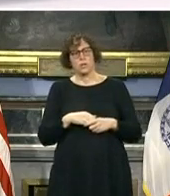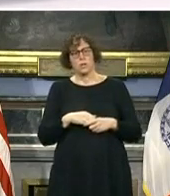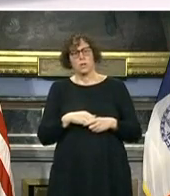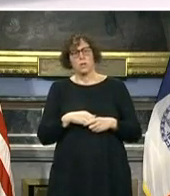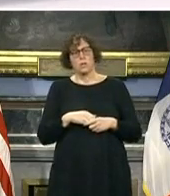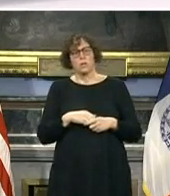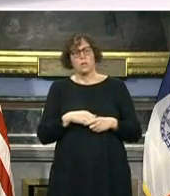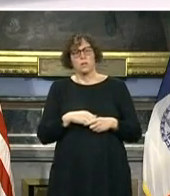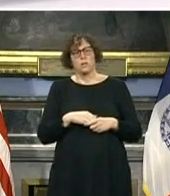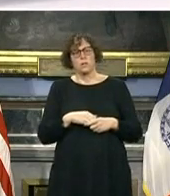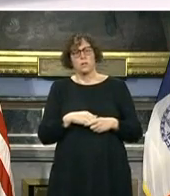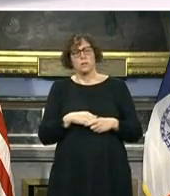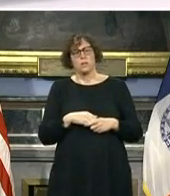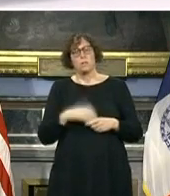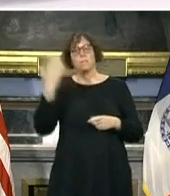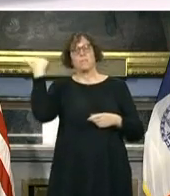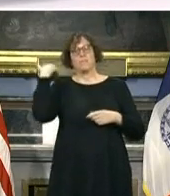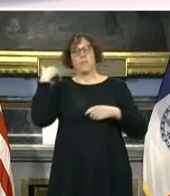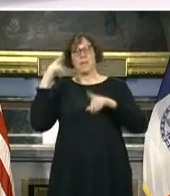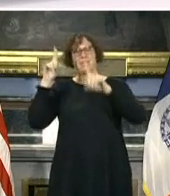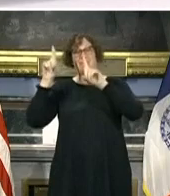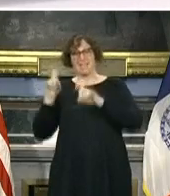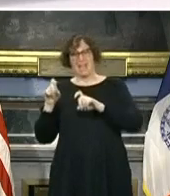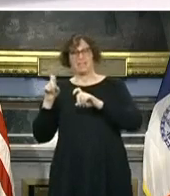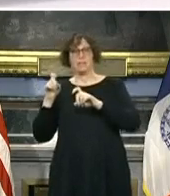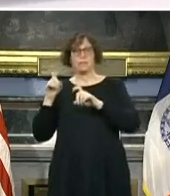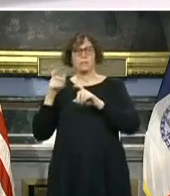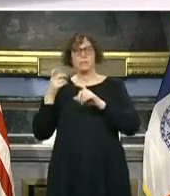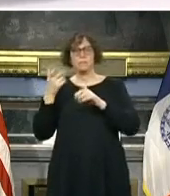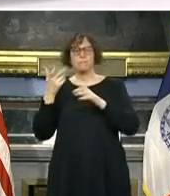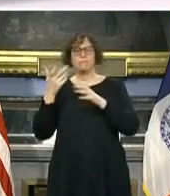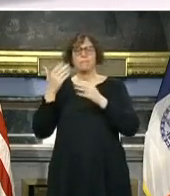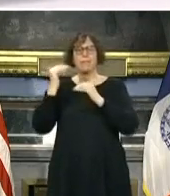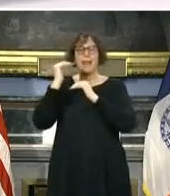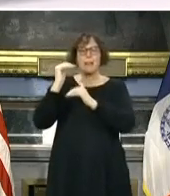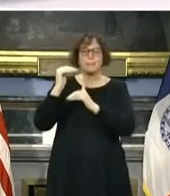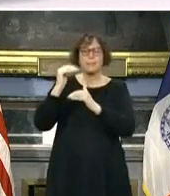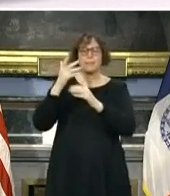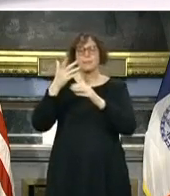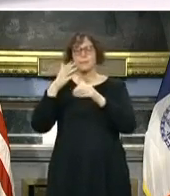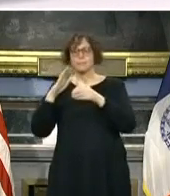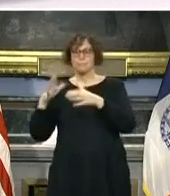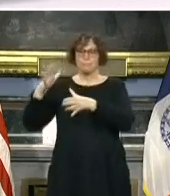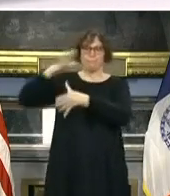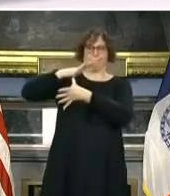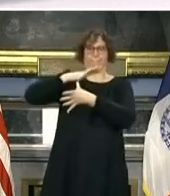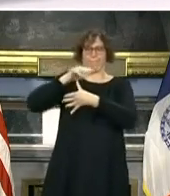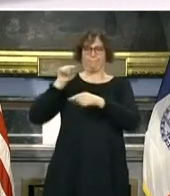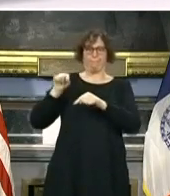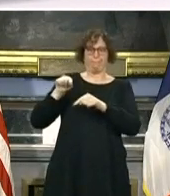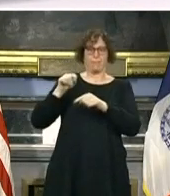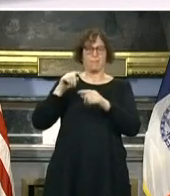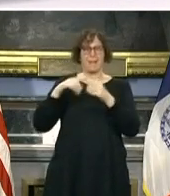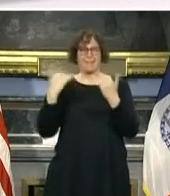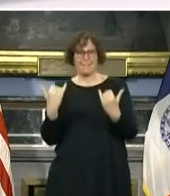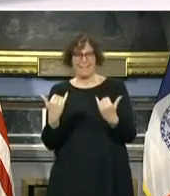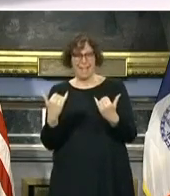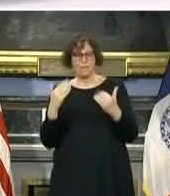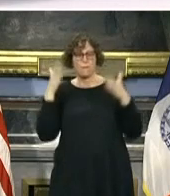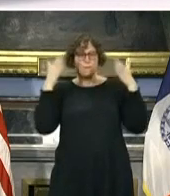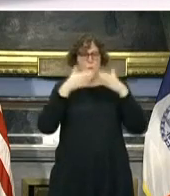to our employees, our heroes who are in the hospitals fighting COVID-19. Testing